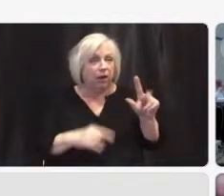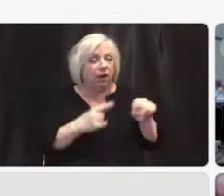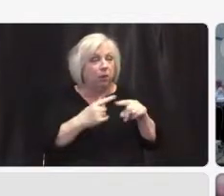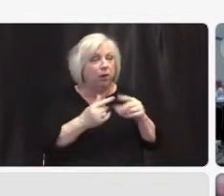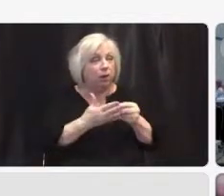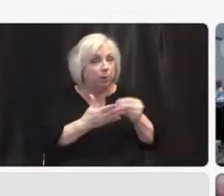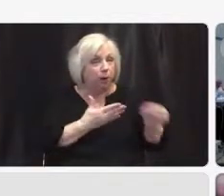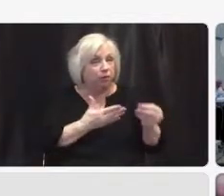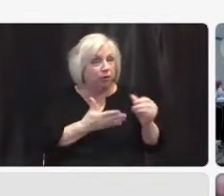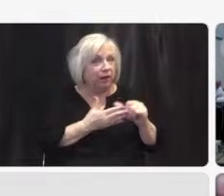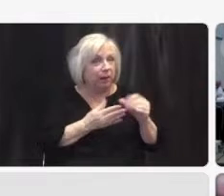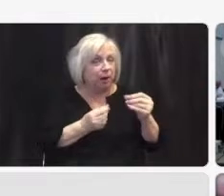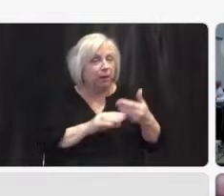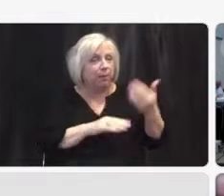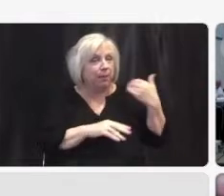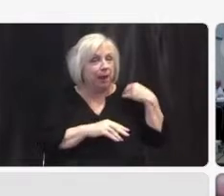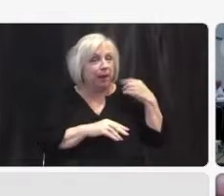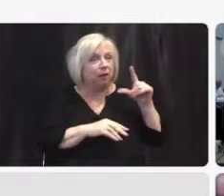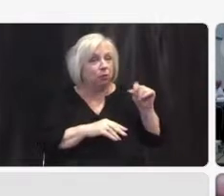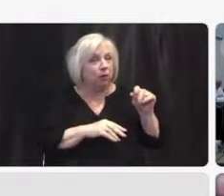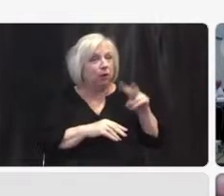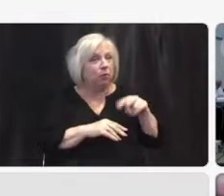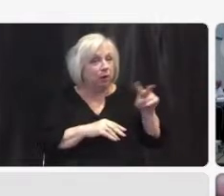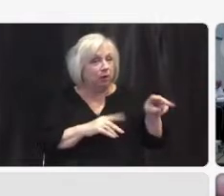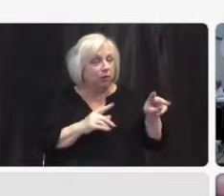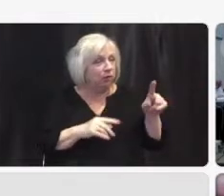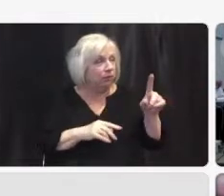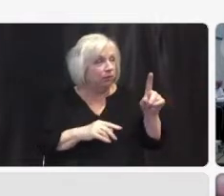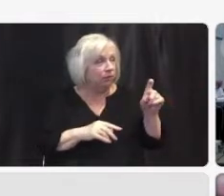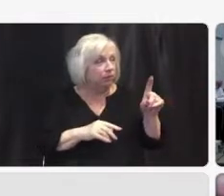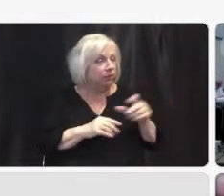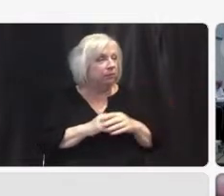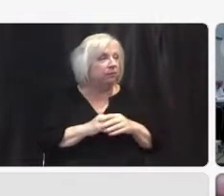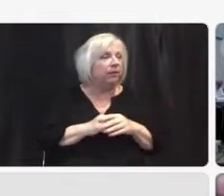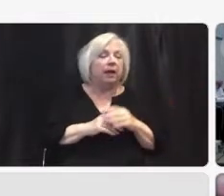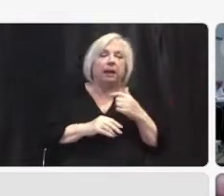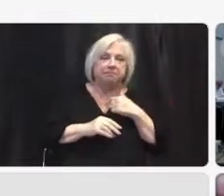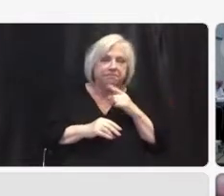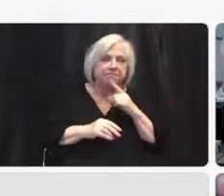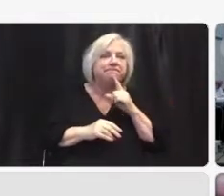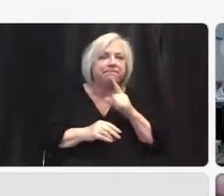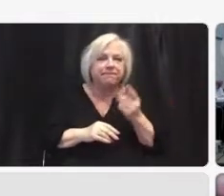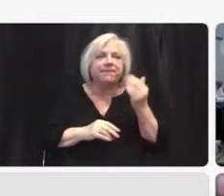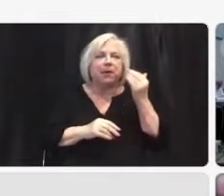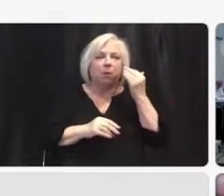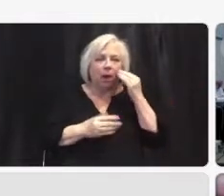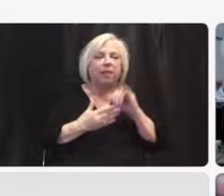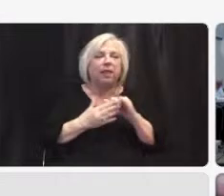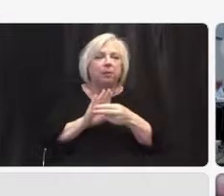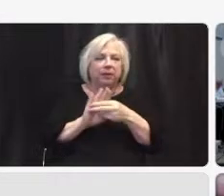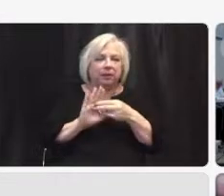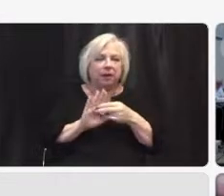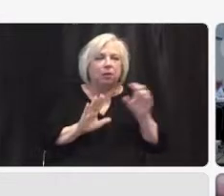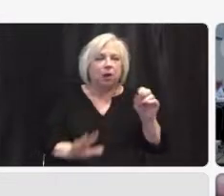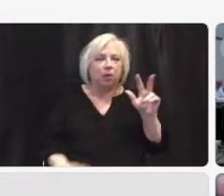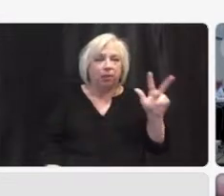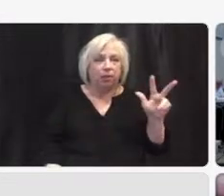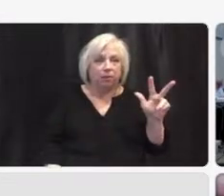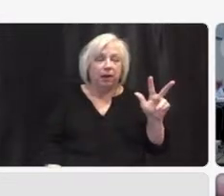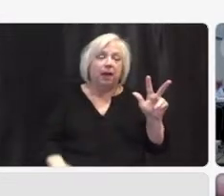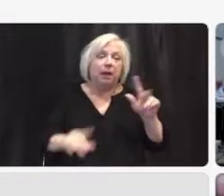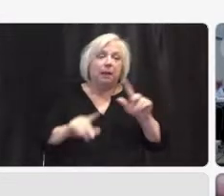it back in 2022? I was aware that it was zoned O3, but it also